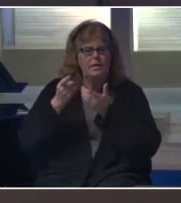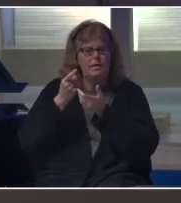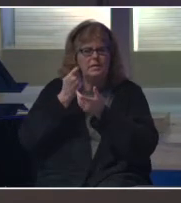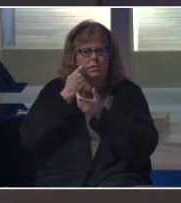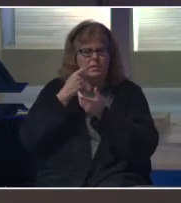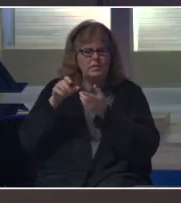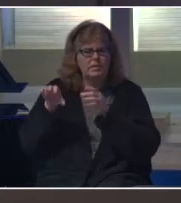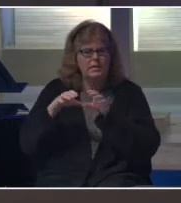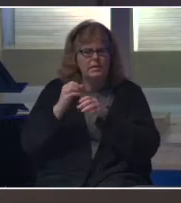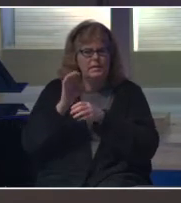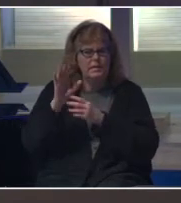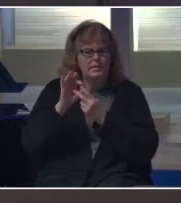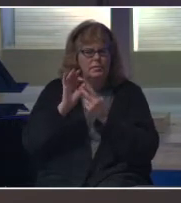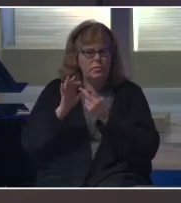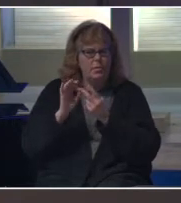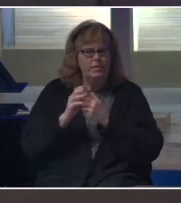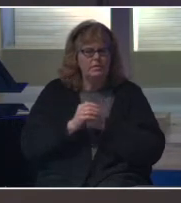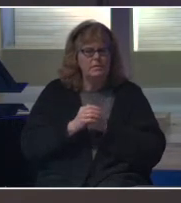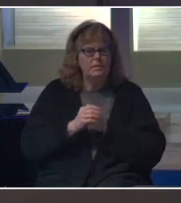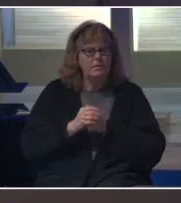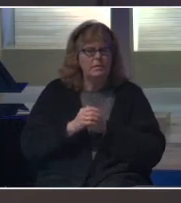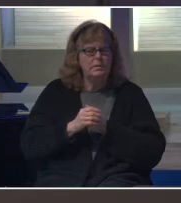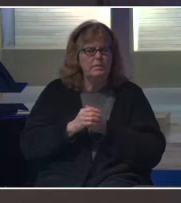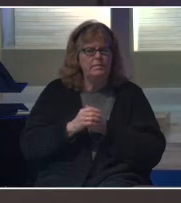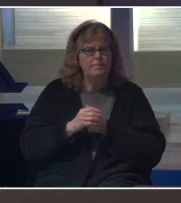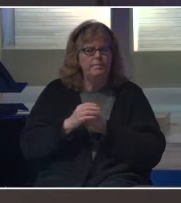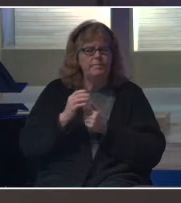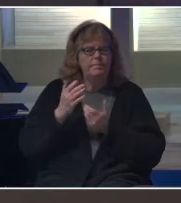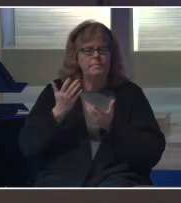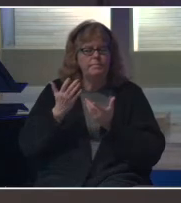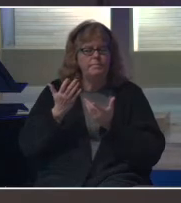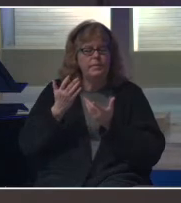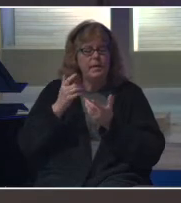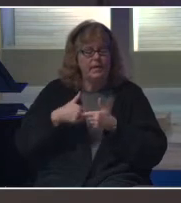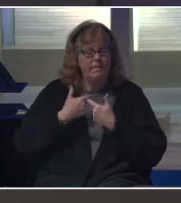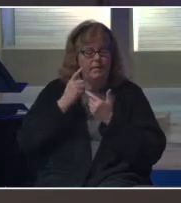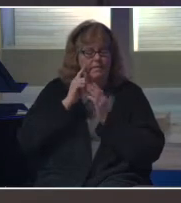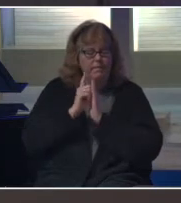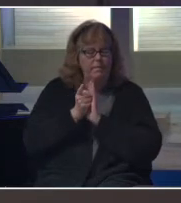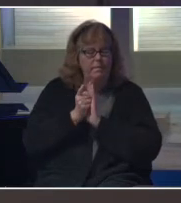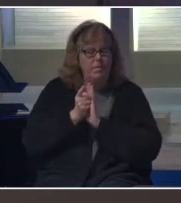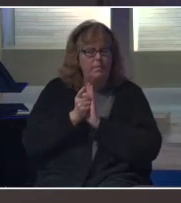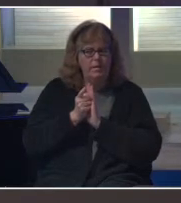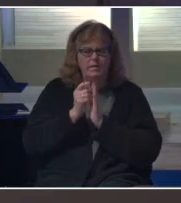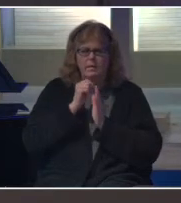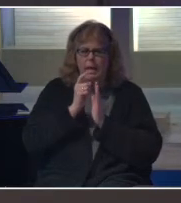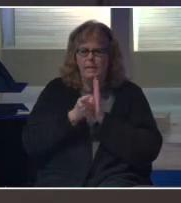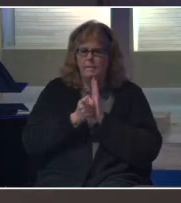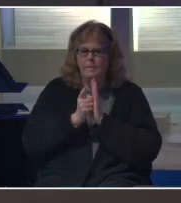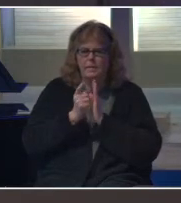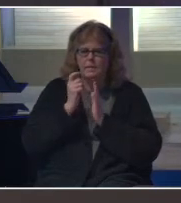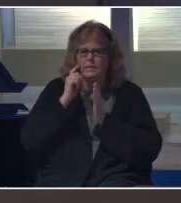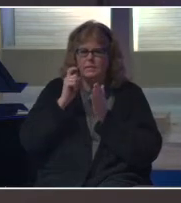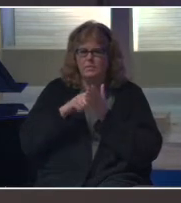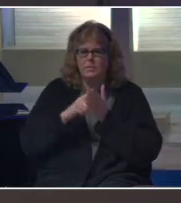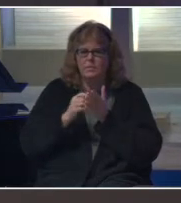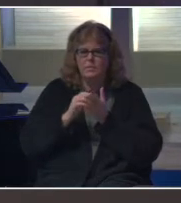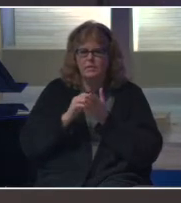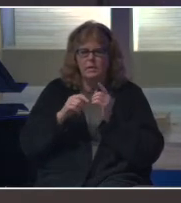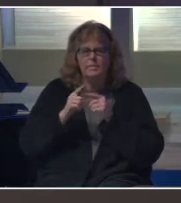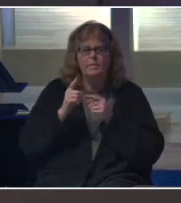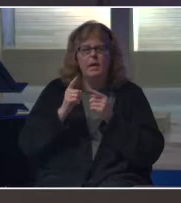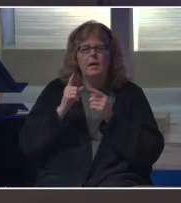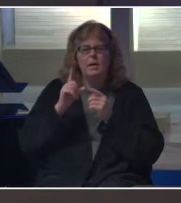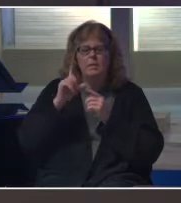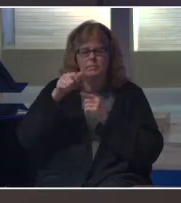the choice that he made. The consequences of living for the moment were not immediate, but they did